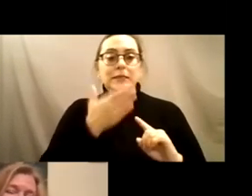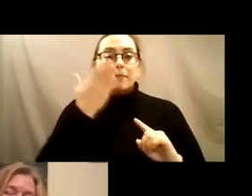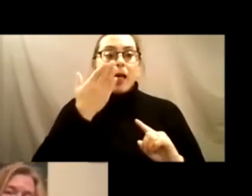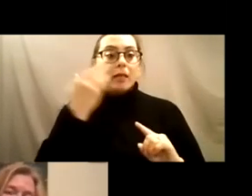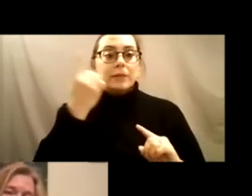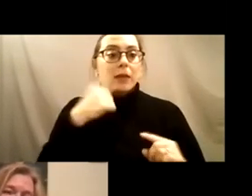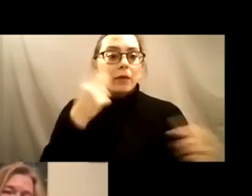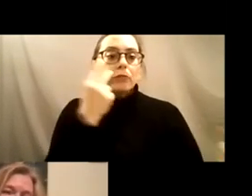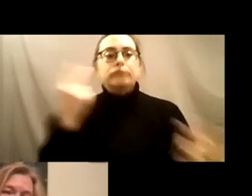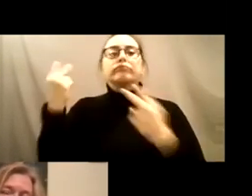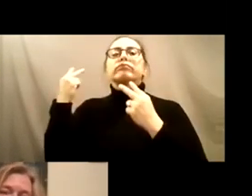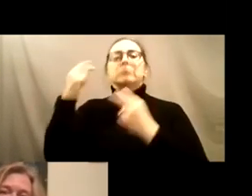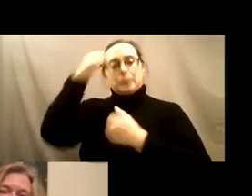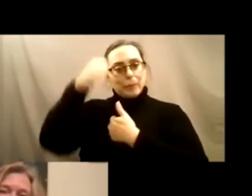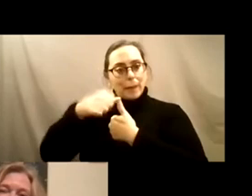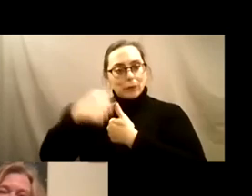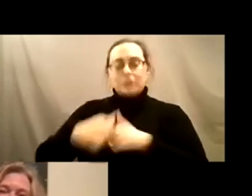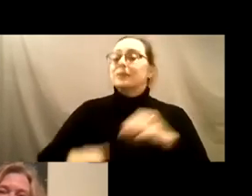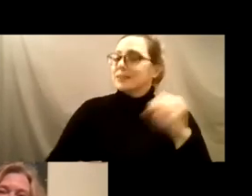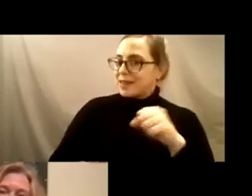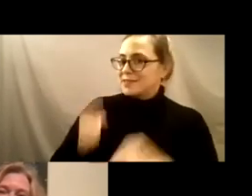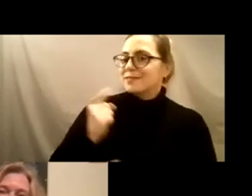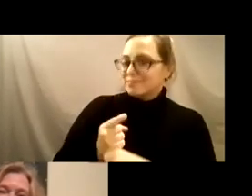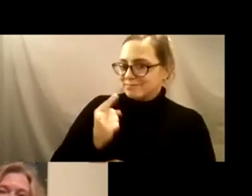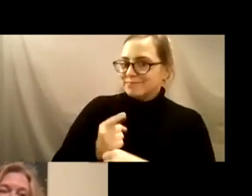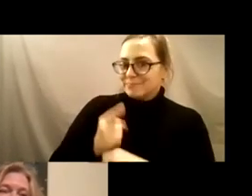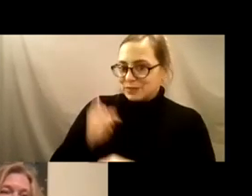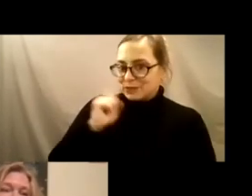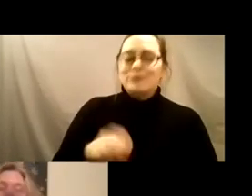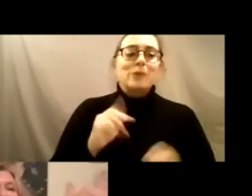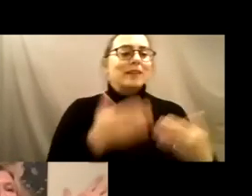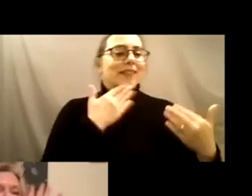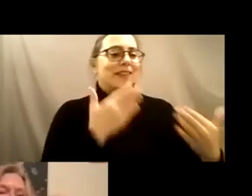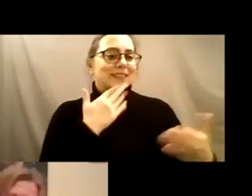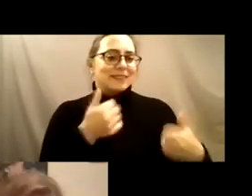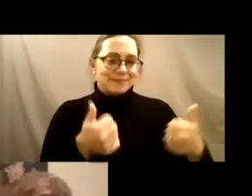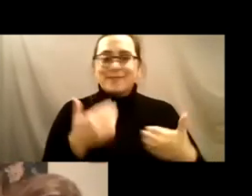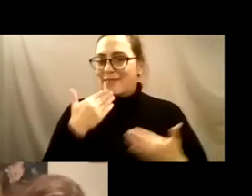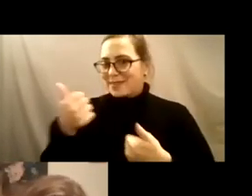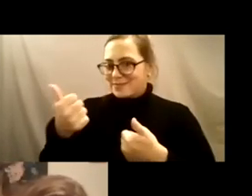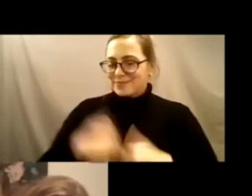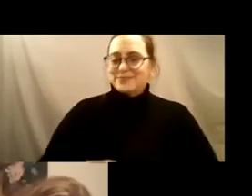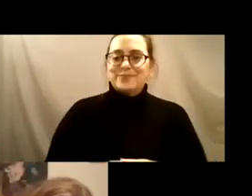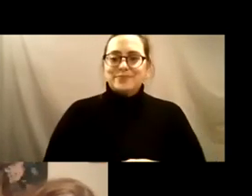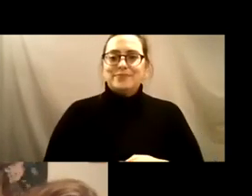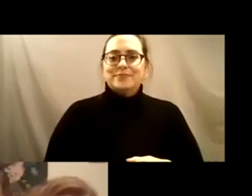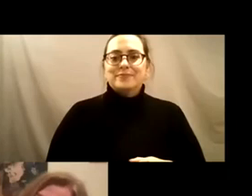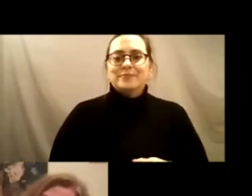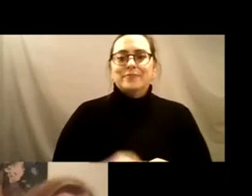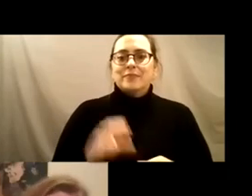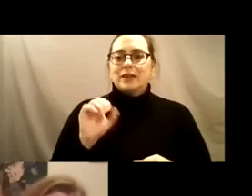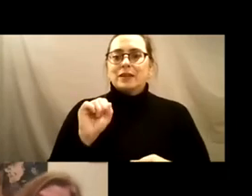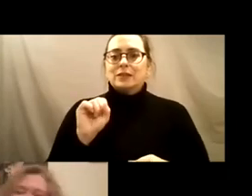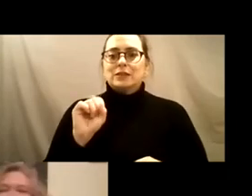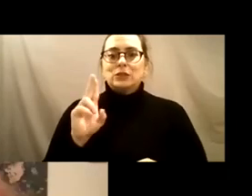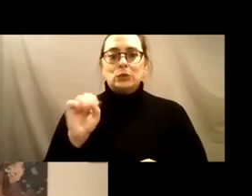feeling, Yeah. Definitely. Yeah. Well, thanks. Thanks, Ted. So Susan, I'll let you ask your